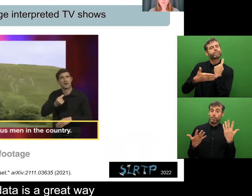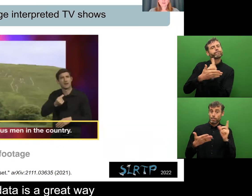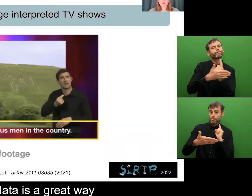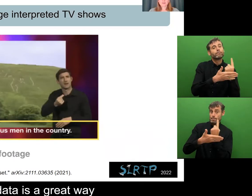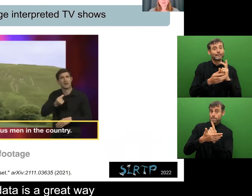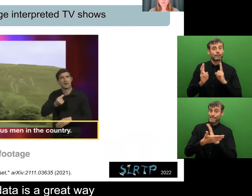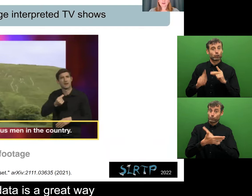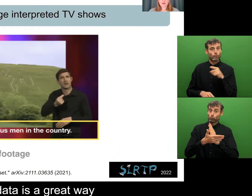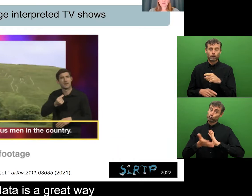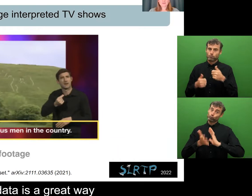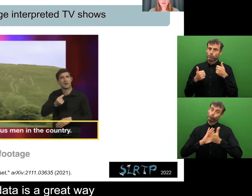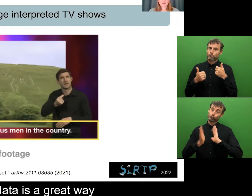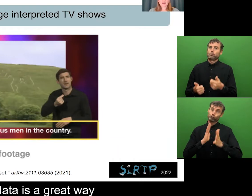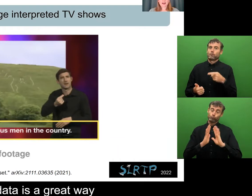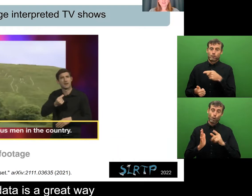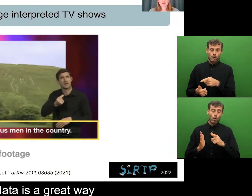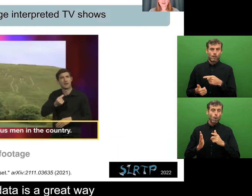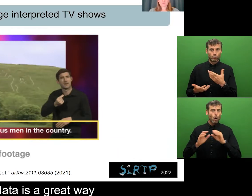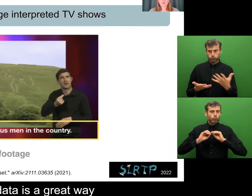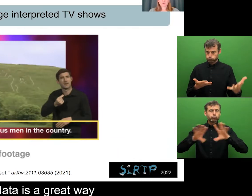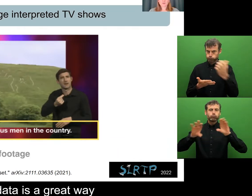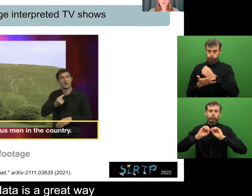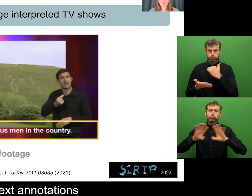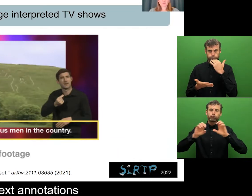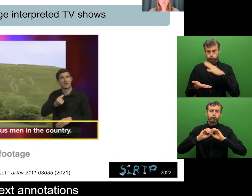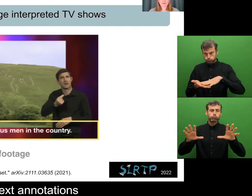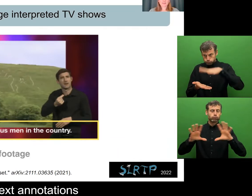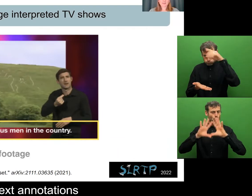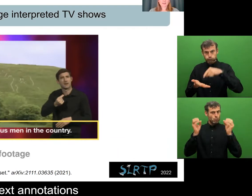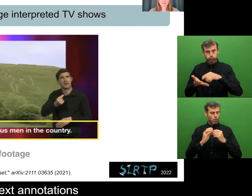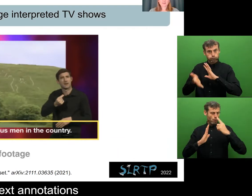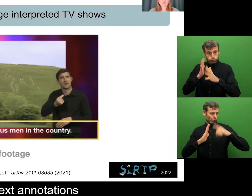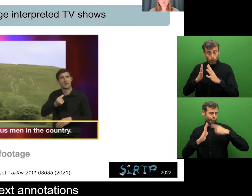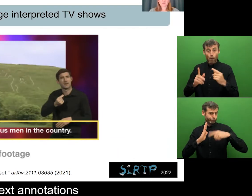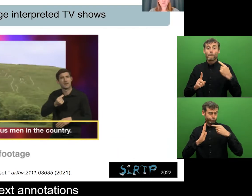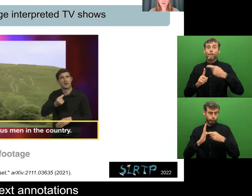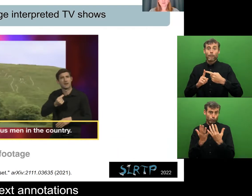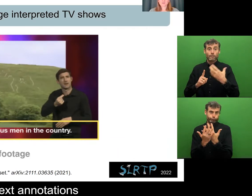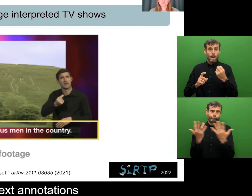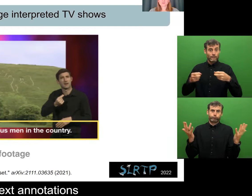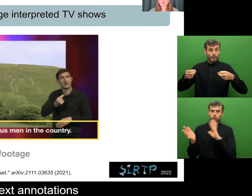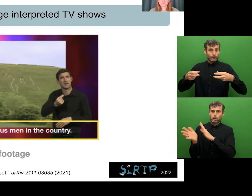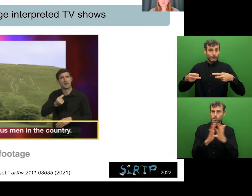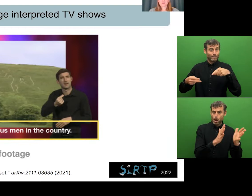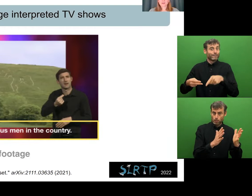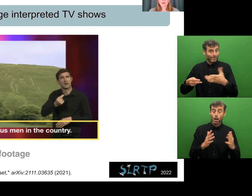Interpreted TV data is a great way of obtaining large sign language corpora with written text annotations from the